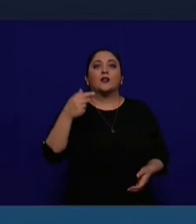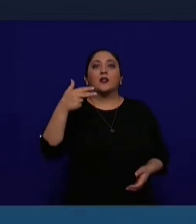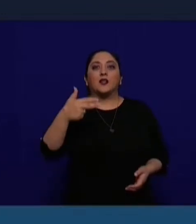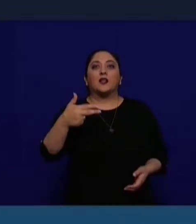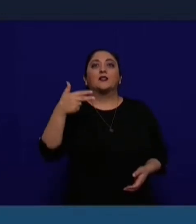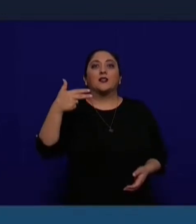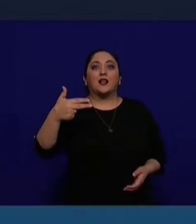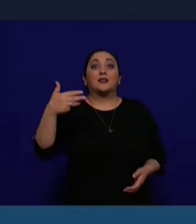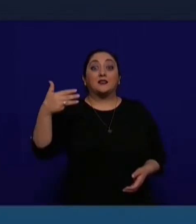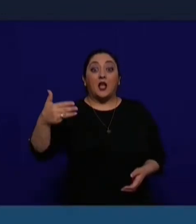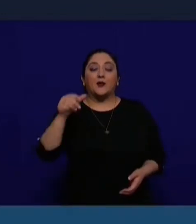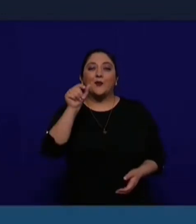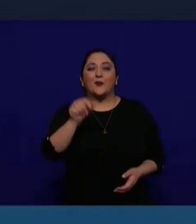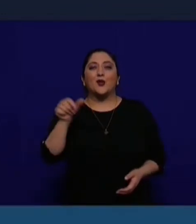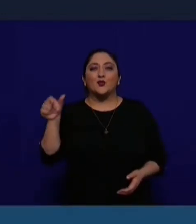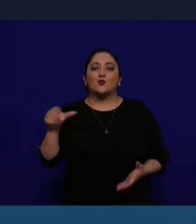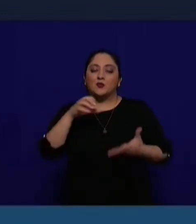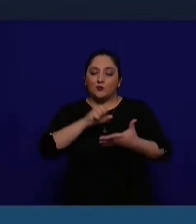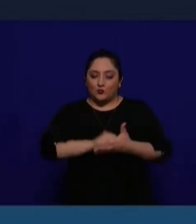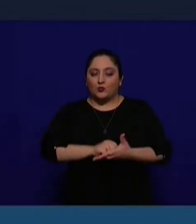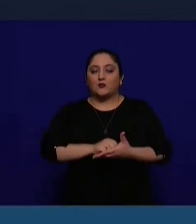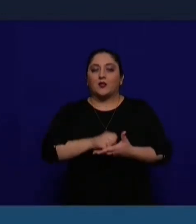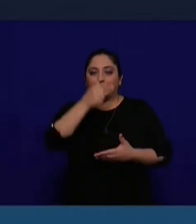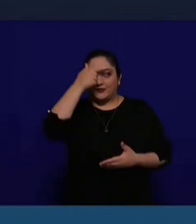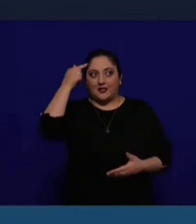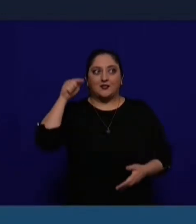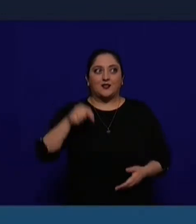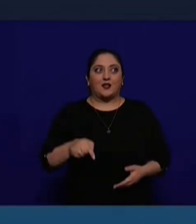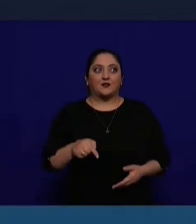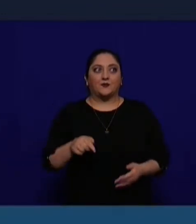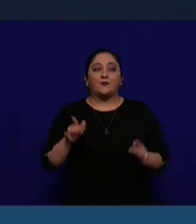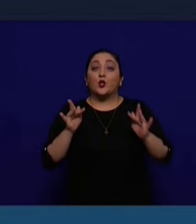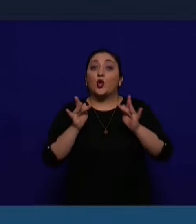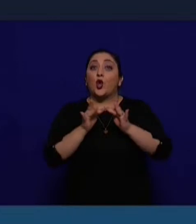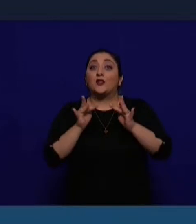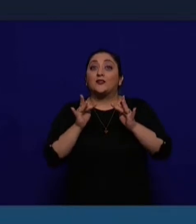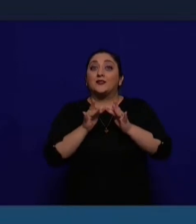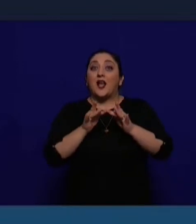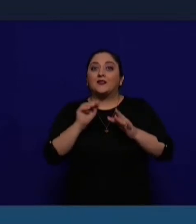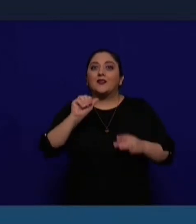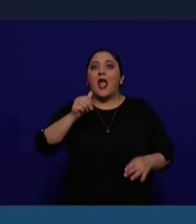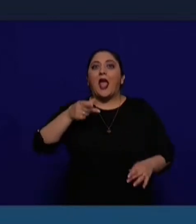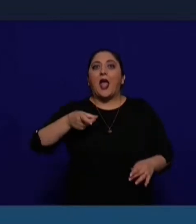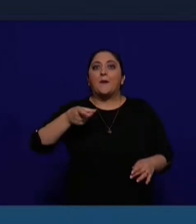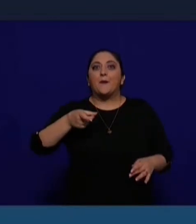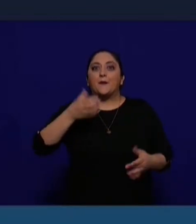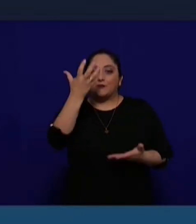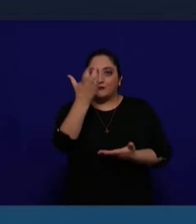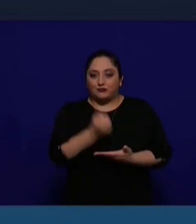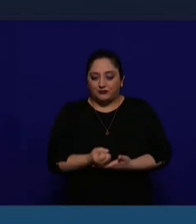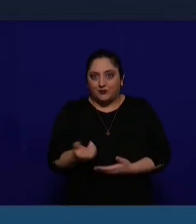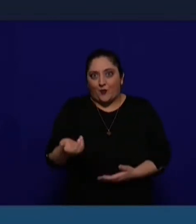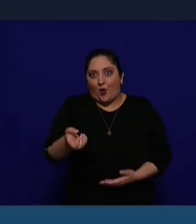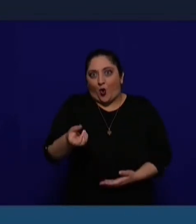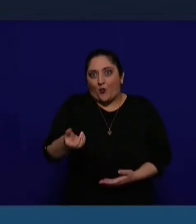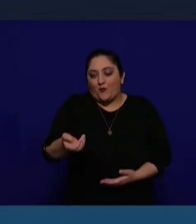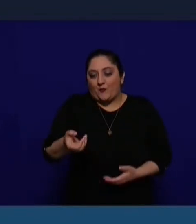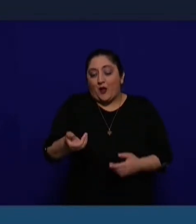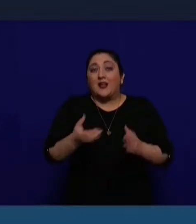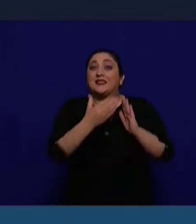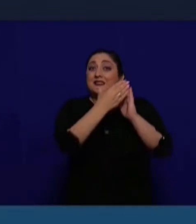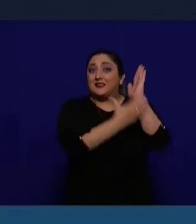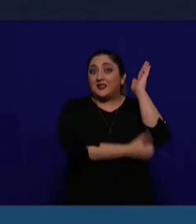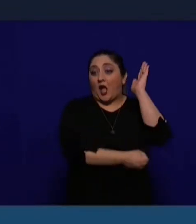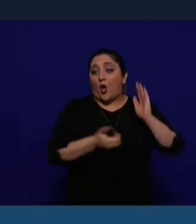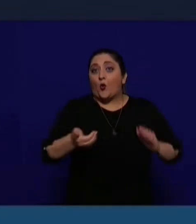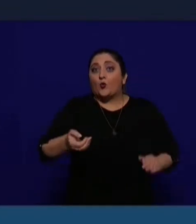31,889 persuni li bbukkjaw b'dan il-mod. Il-contact tracing app għada importanti ħafna fejn persuni jiddownloadja din